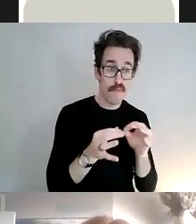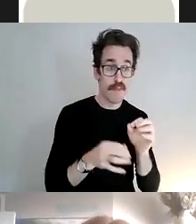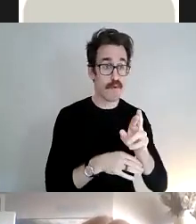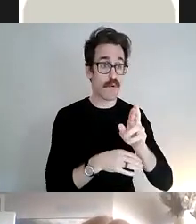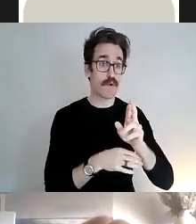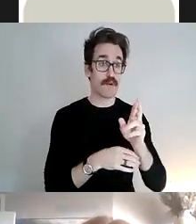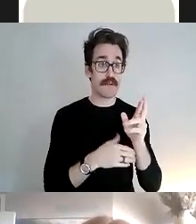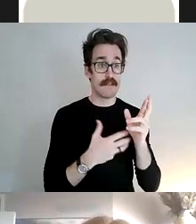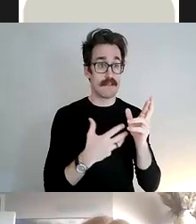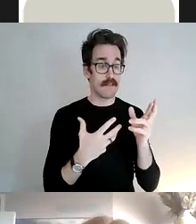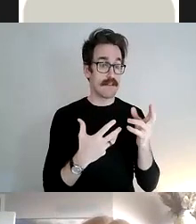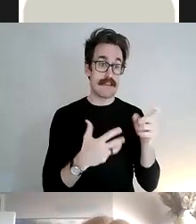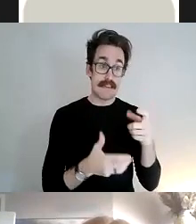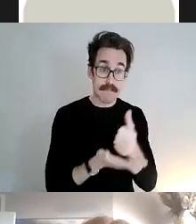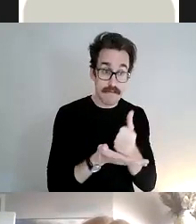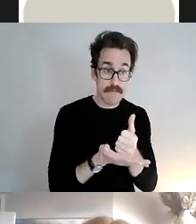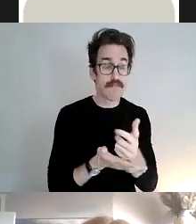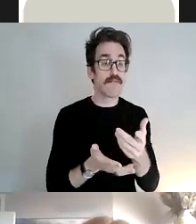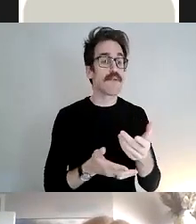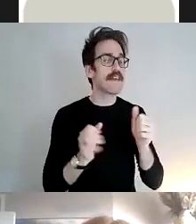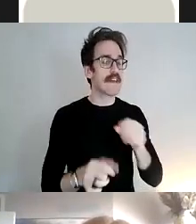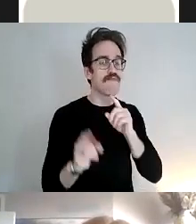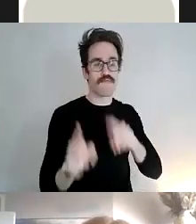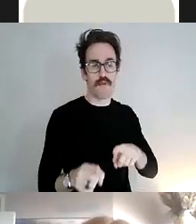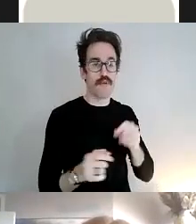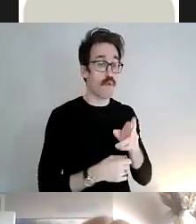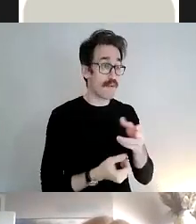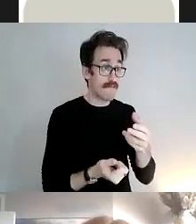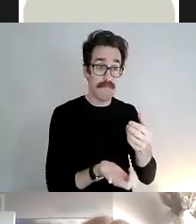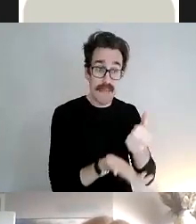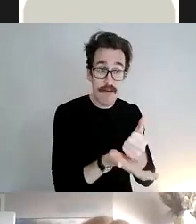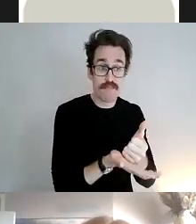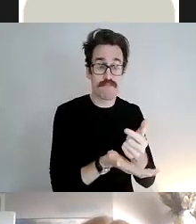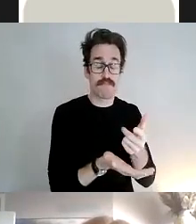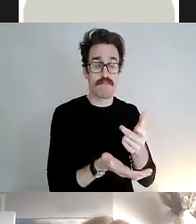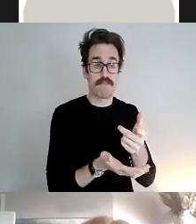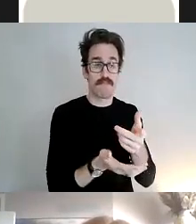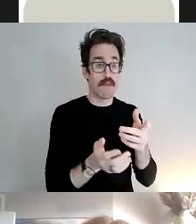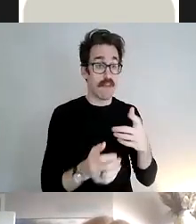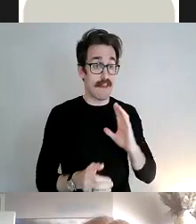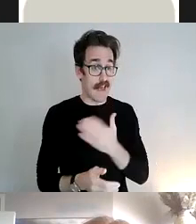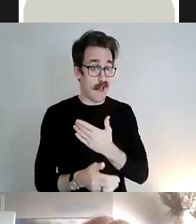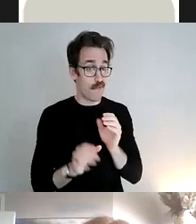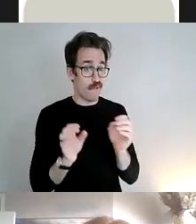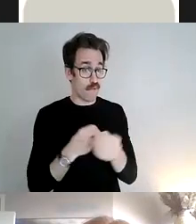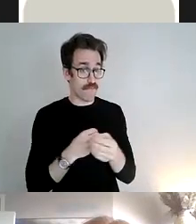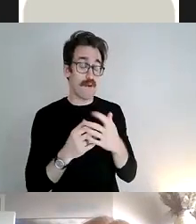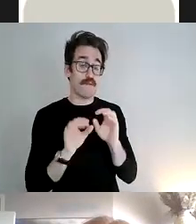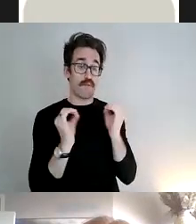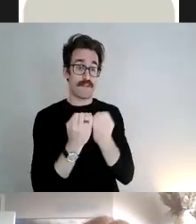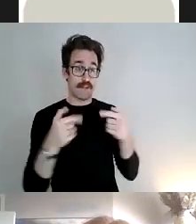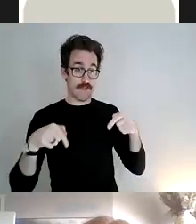able to respond to those or assist you with our organization or with Denise maybe